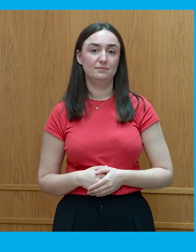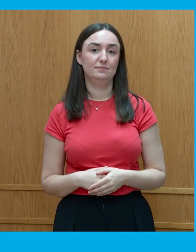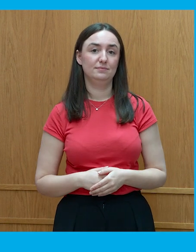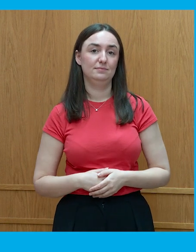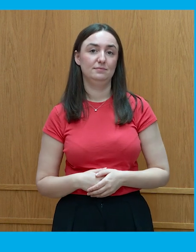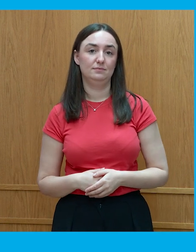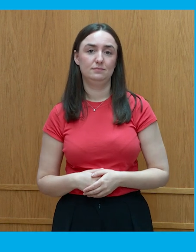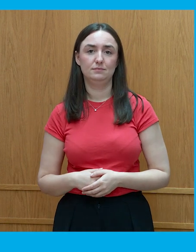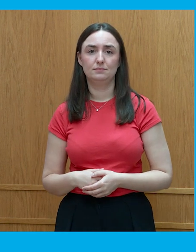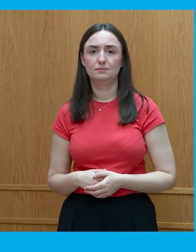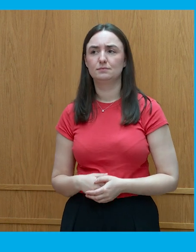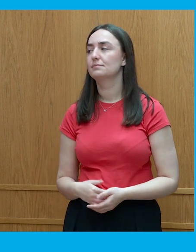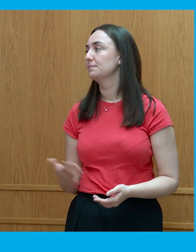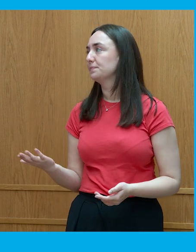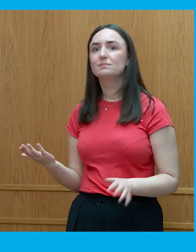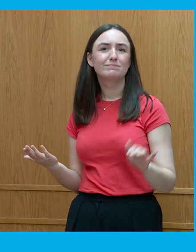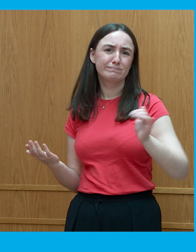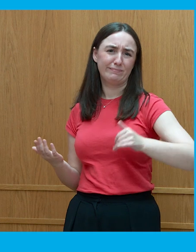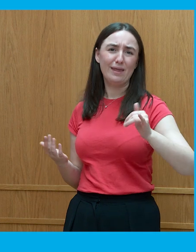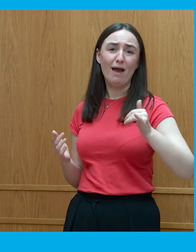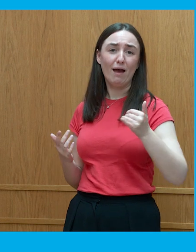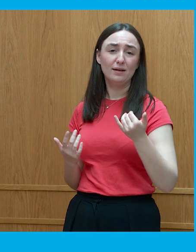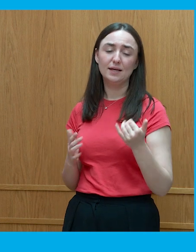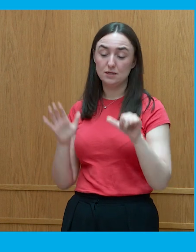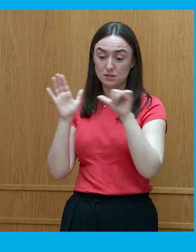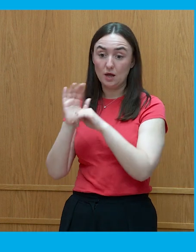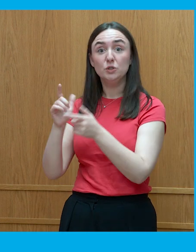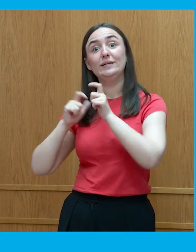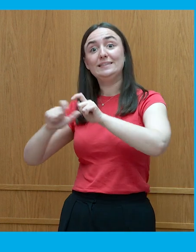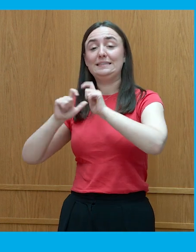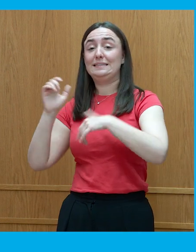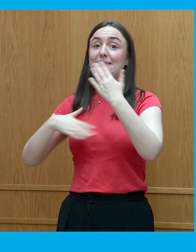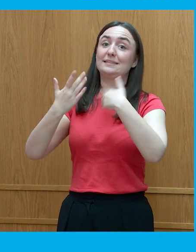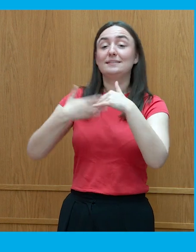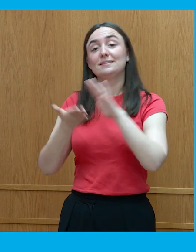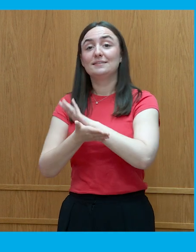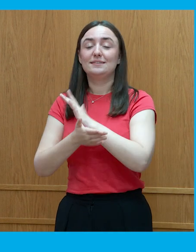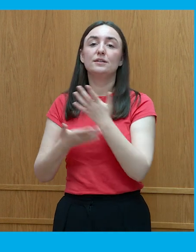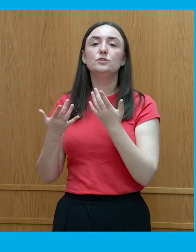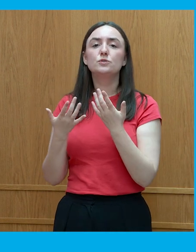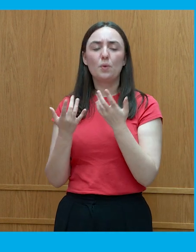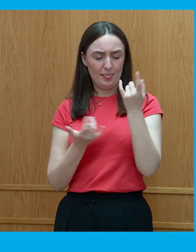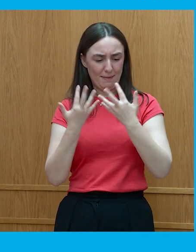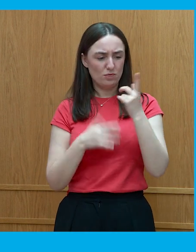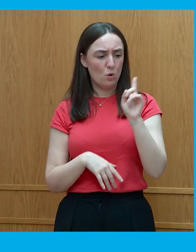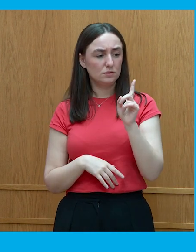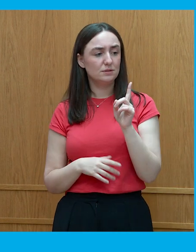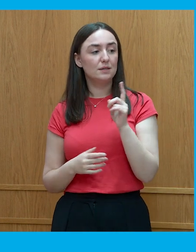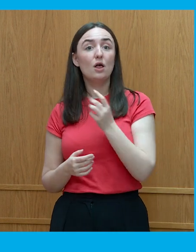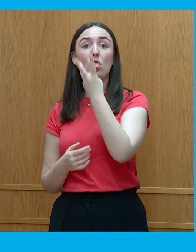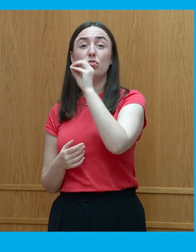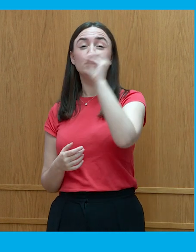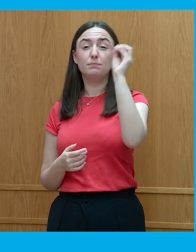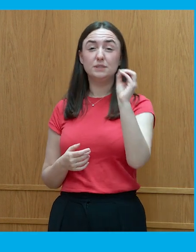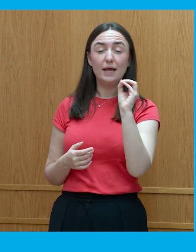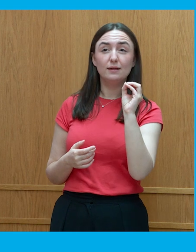What do you Yeah, think? and I think it's hard to continue that momentum. So the math is there's what, 30 some percent that really don't have a good sense of